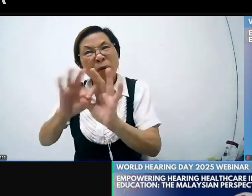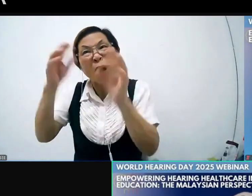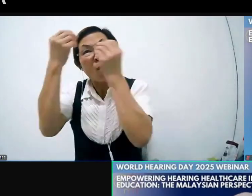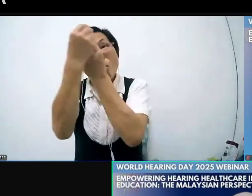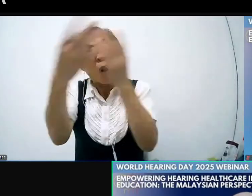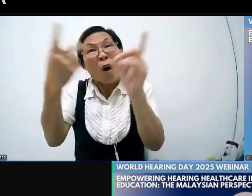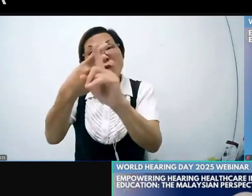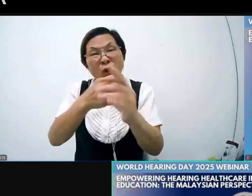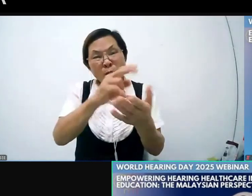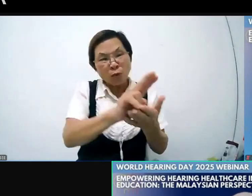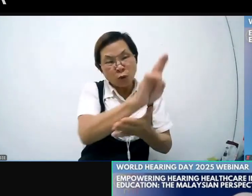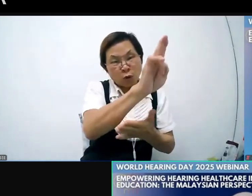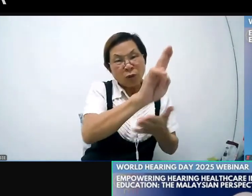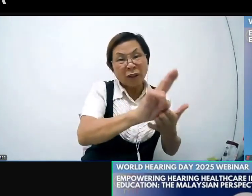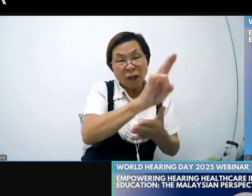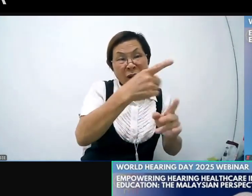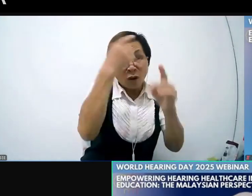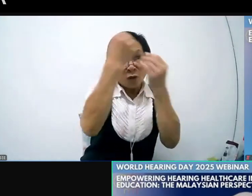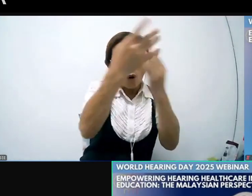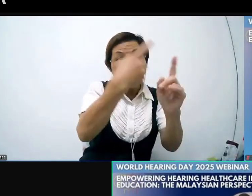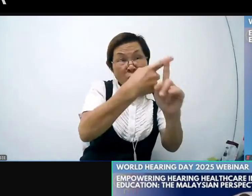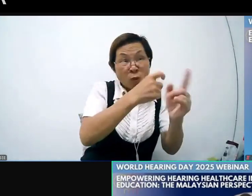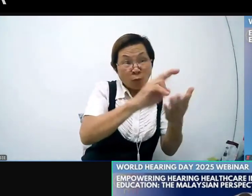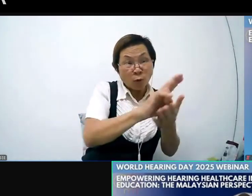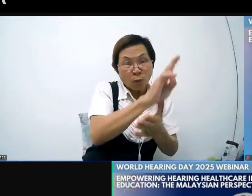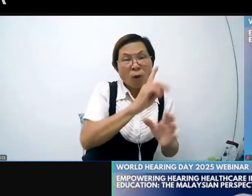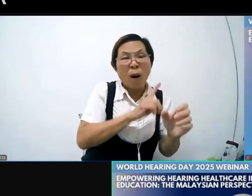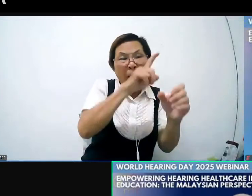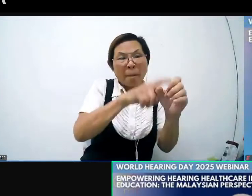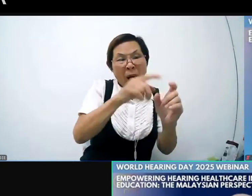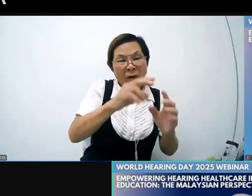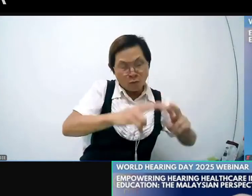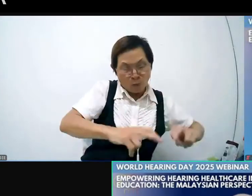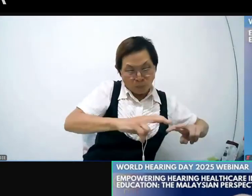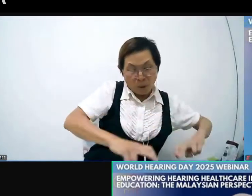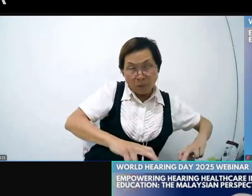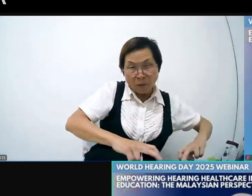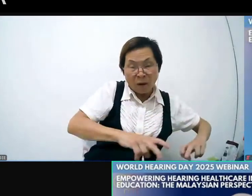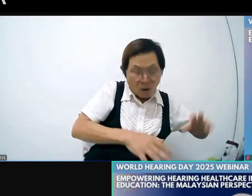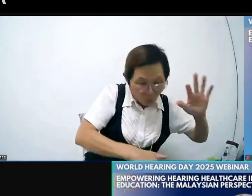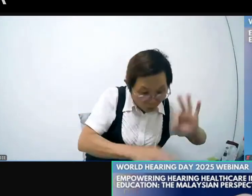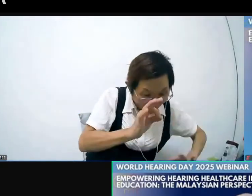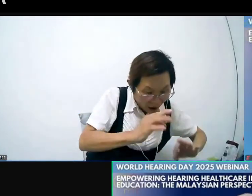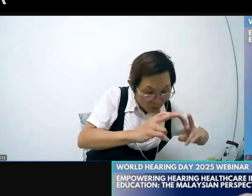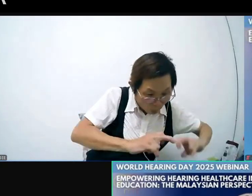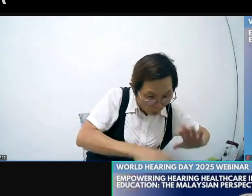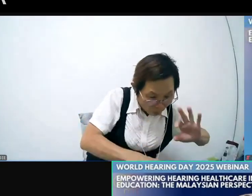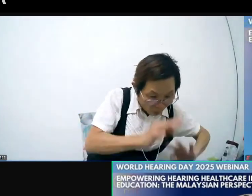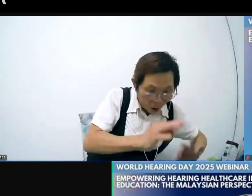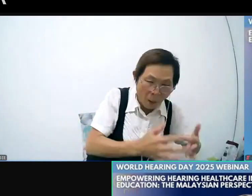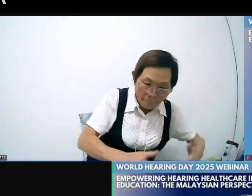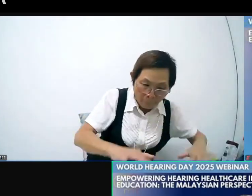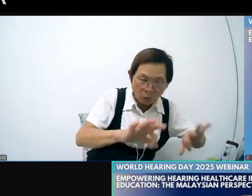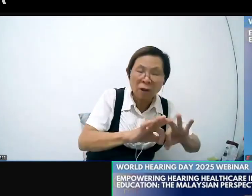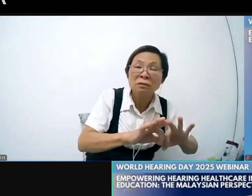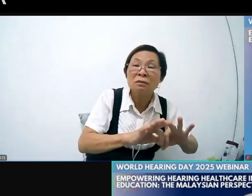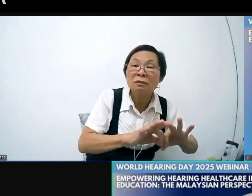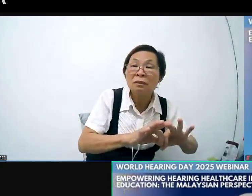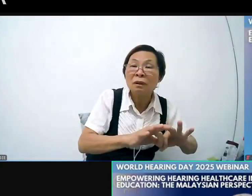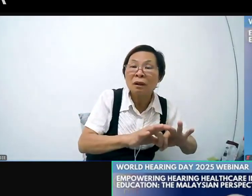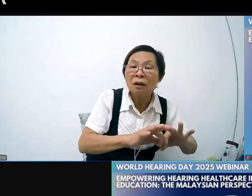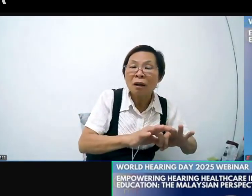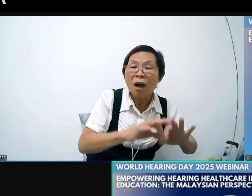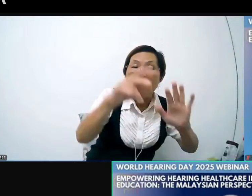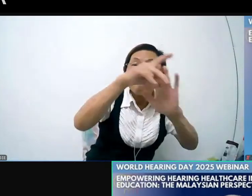from universities, especially about research-based findings, is really important, so that the